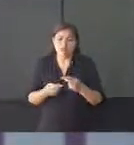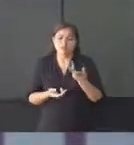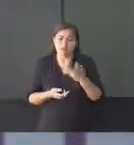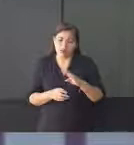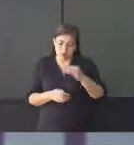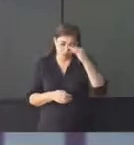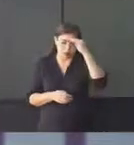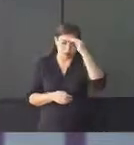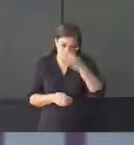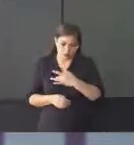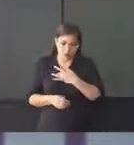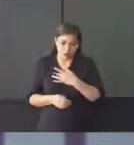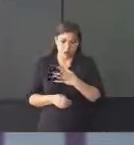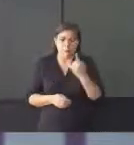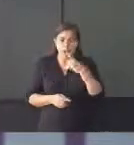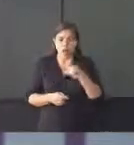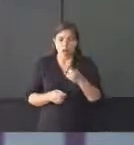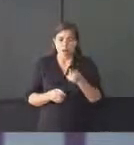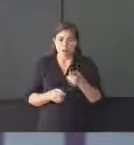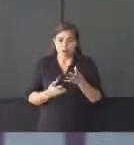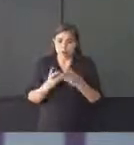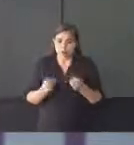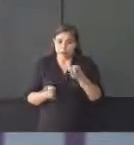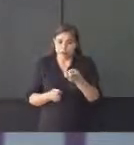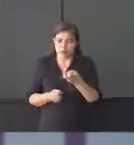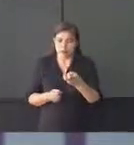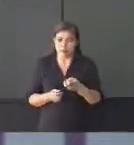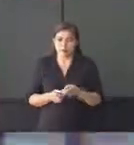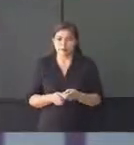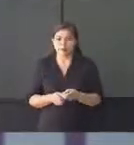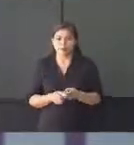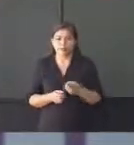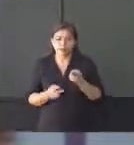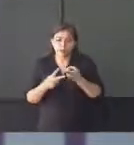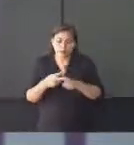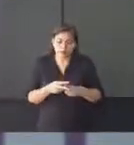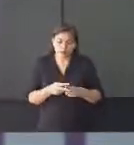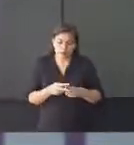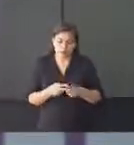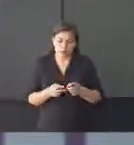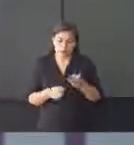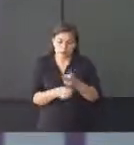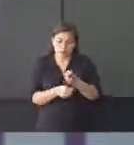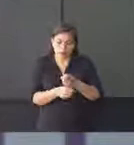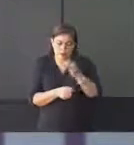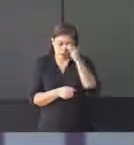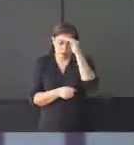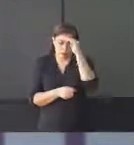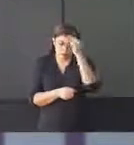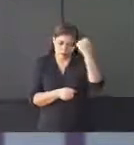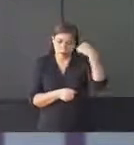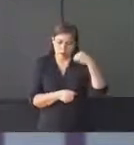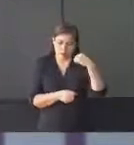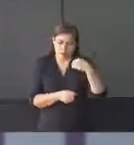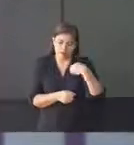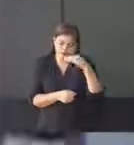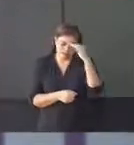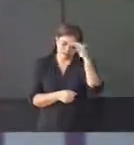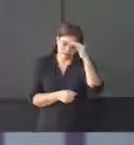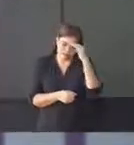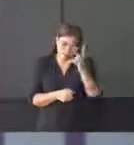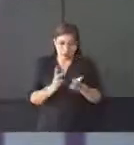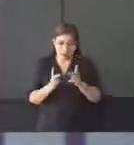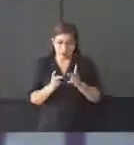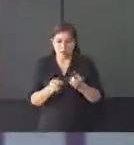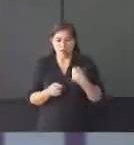to manage decently. In the beginning, Antonio invited us to reflect,